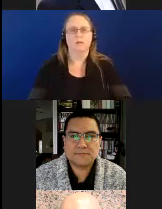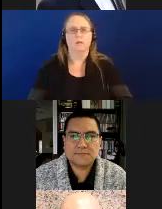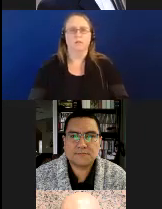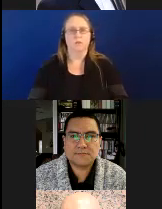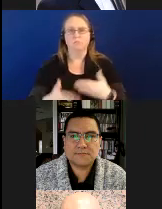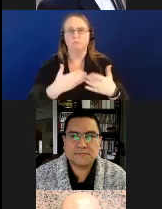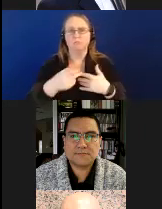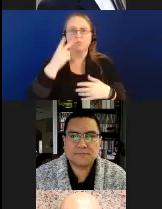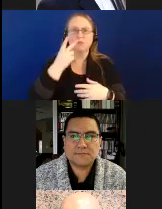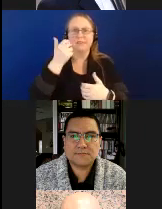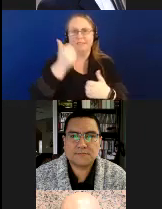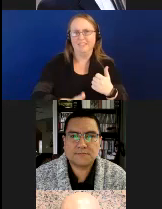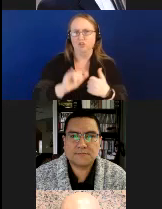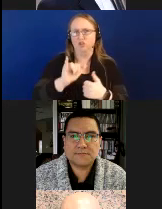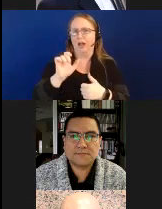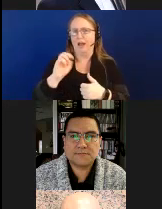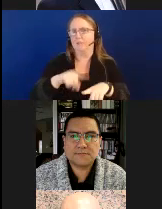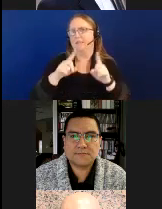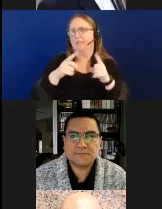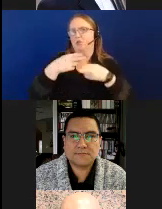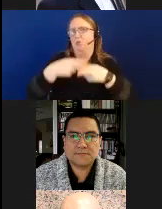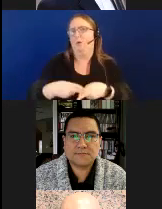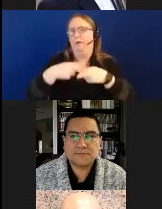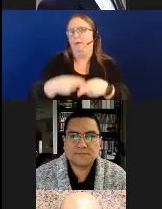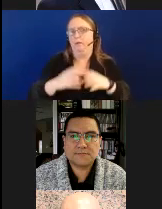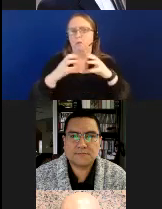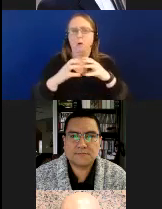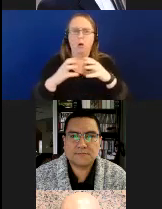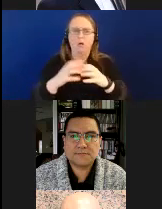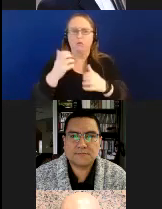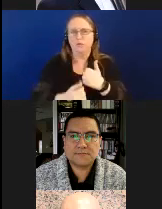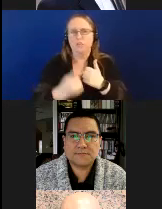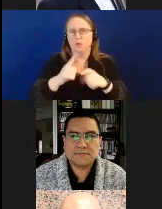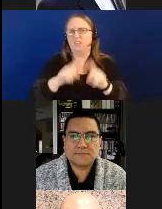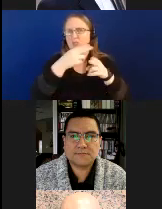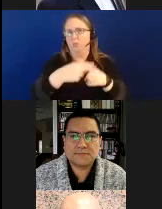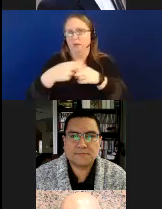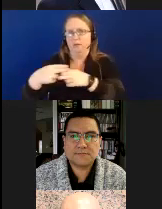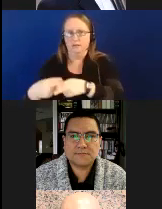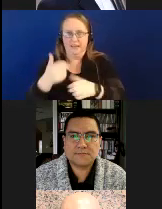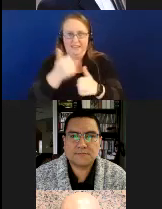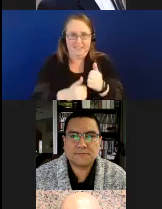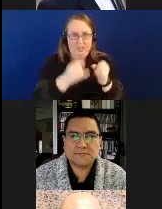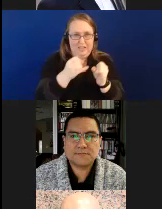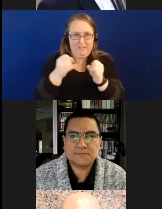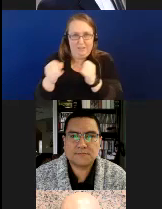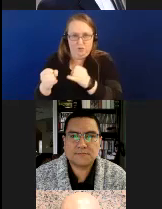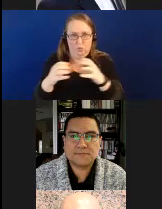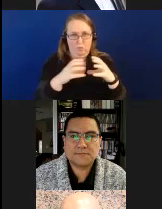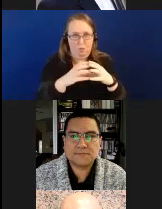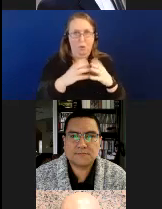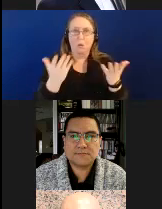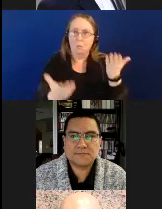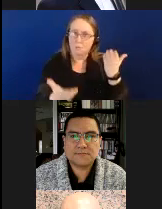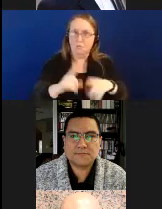as a different weight ball, so each of those balls is a different weight, and each individual ball might be different weights from